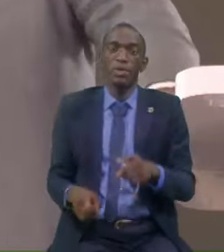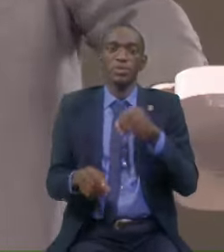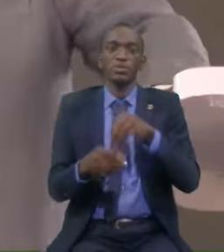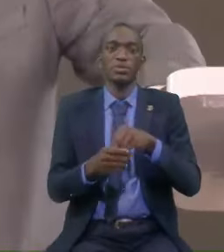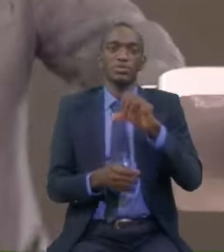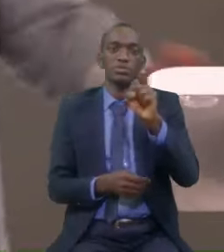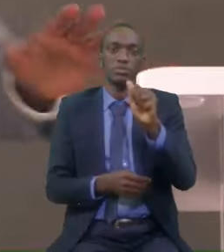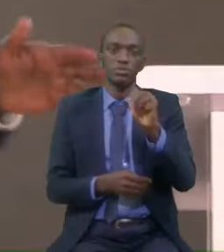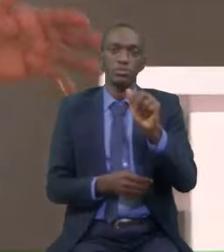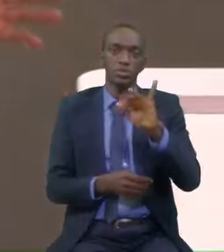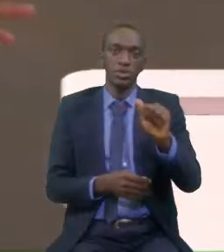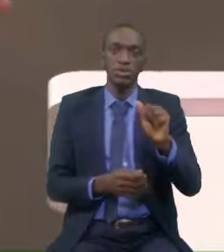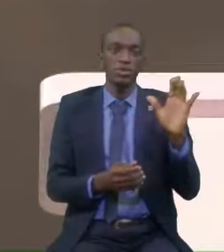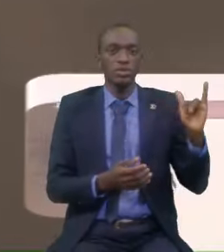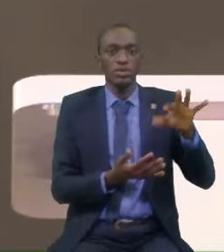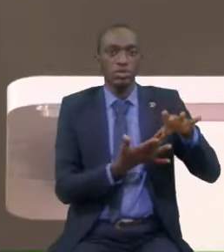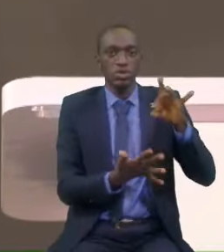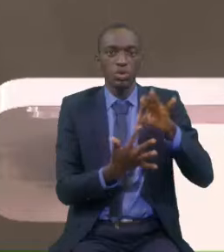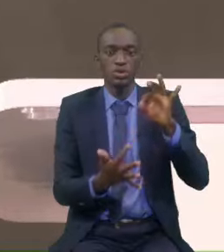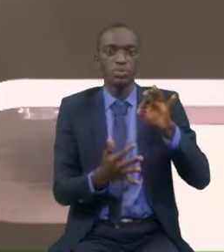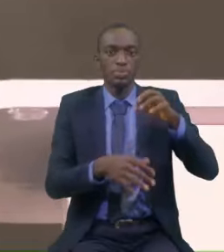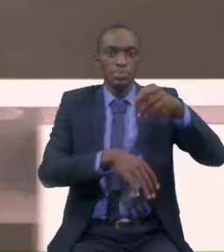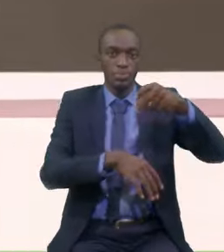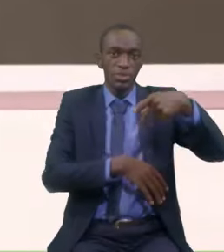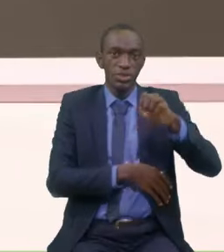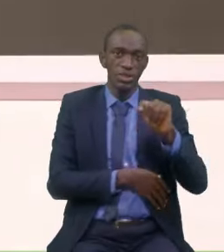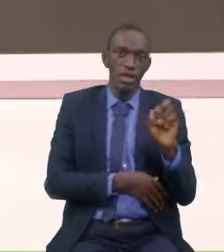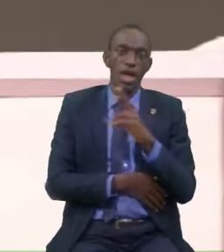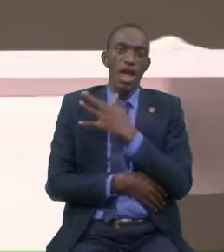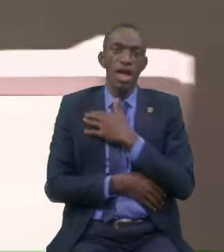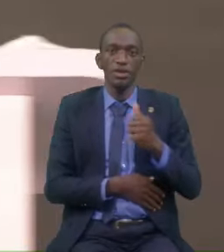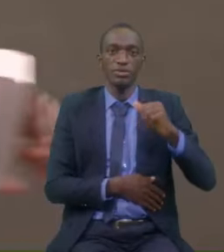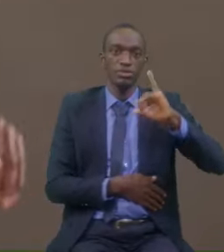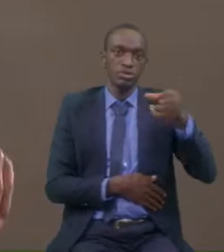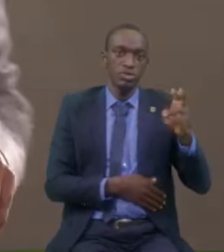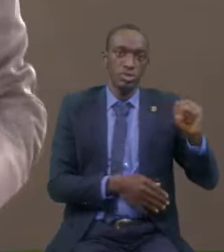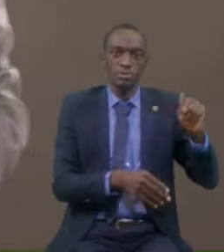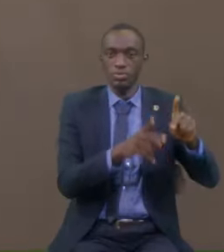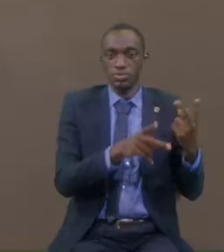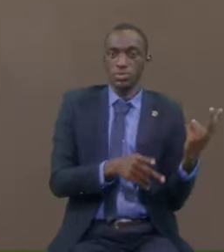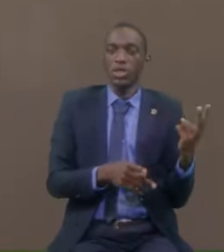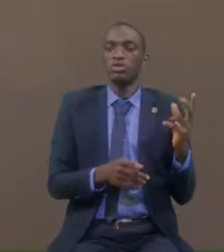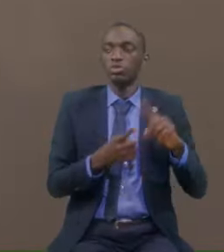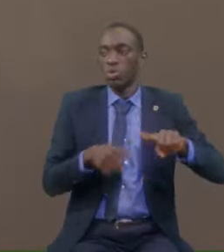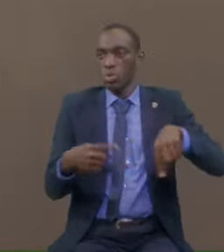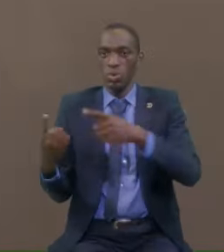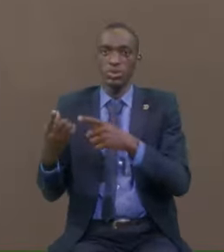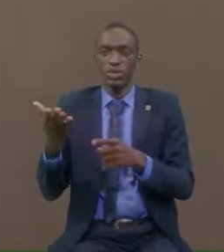there. They saw the manifestation of that power in Samaria.